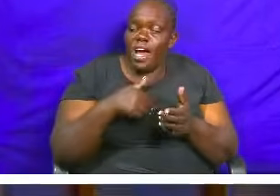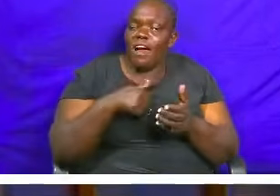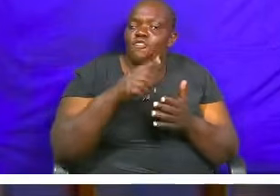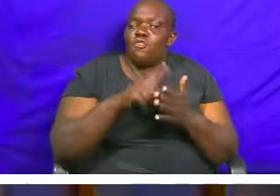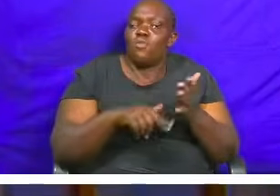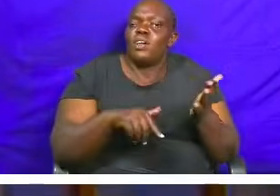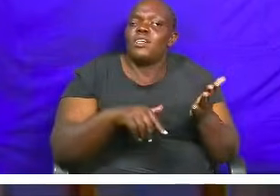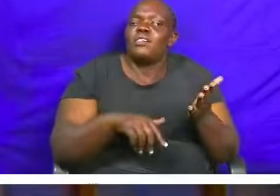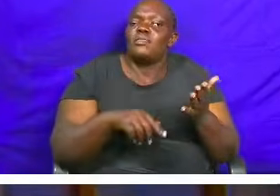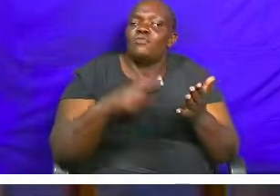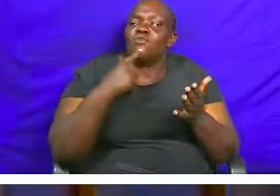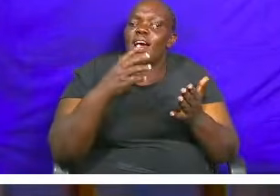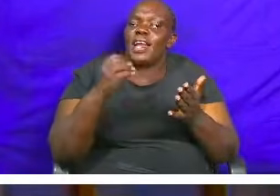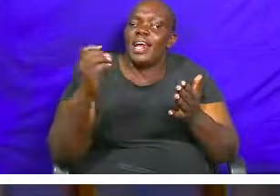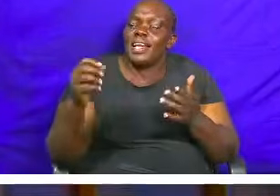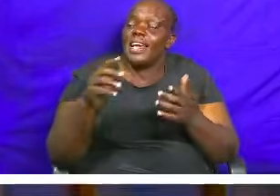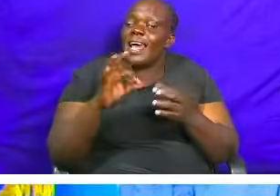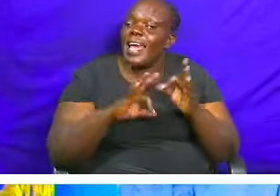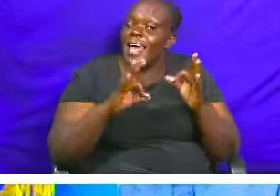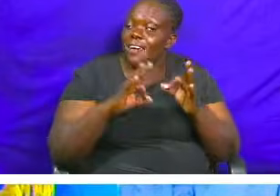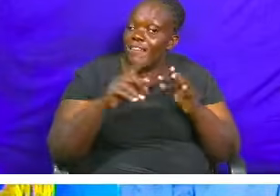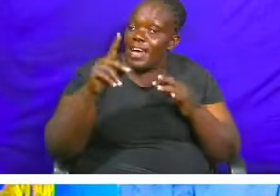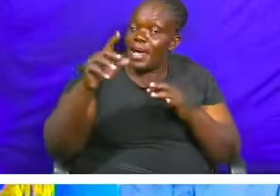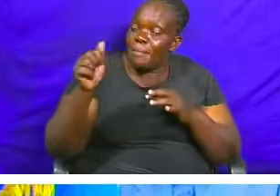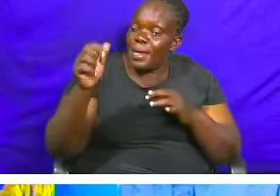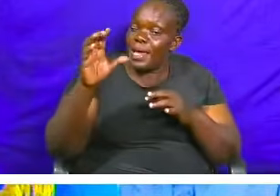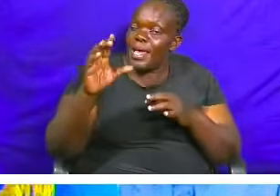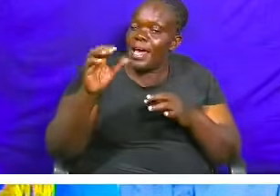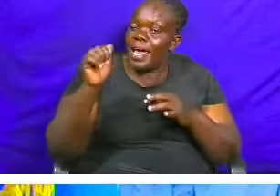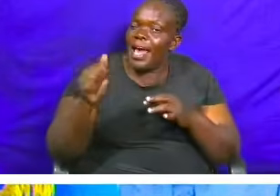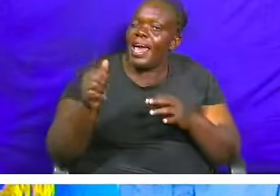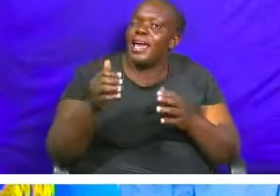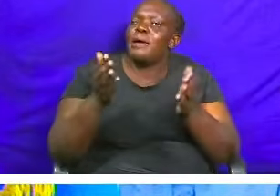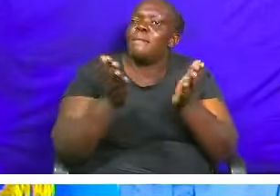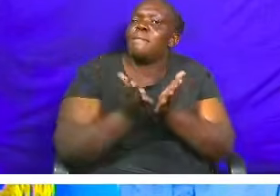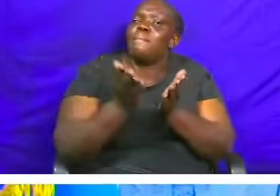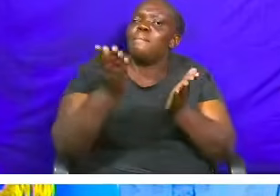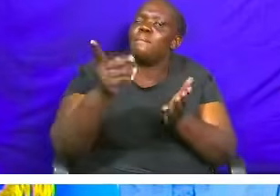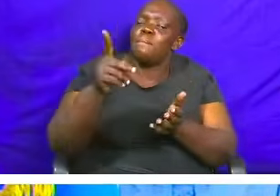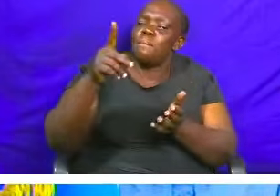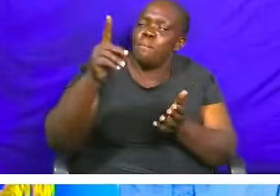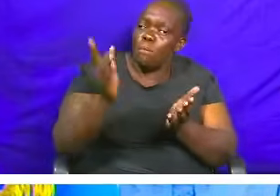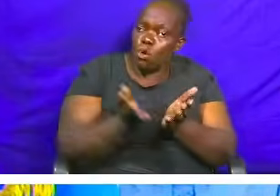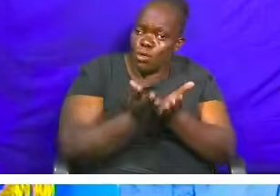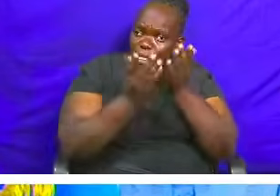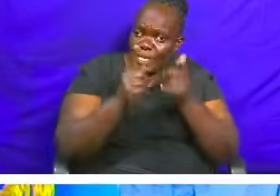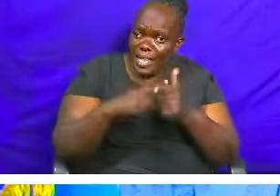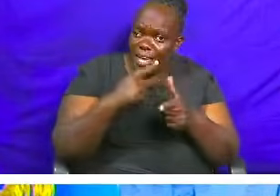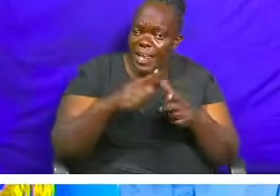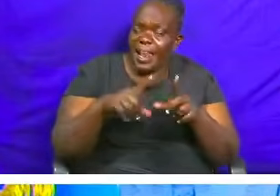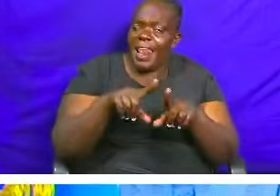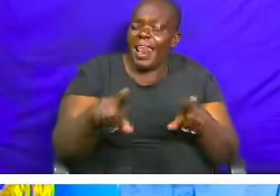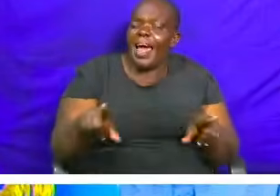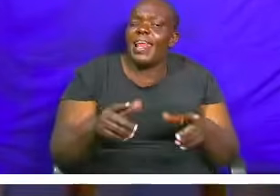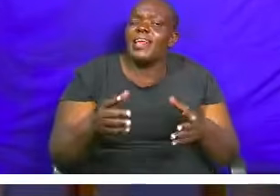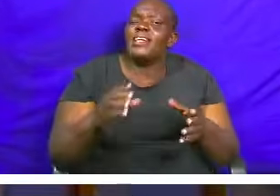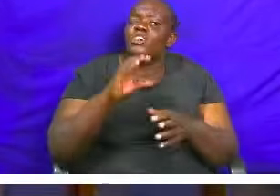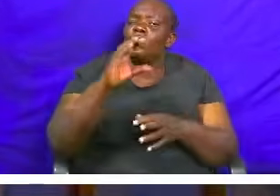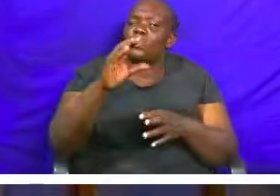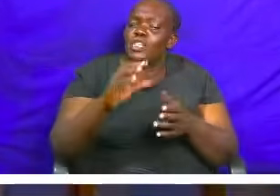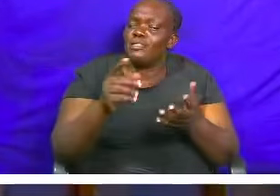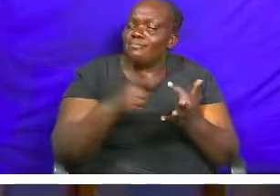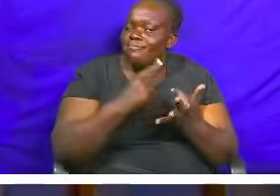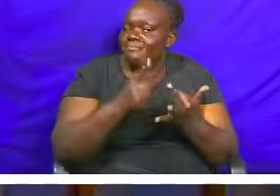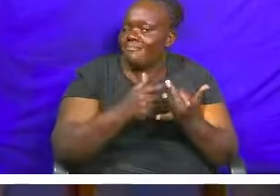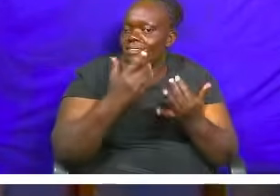handling charges. When the vessel comes, KPA, there's a port handling charge. And then after the landed cost has been calculated, then